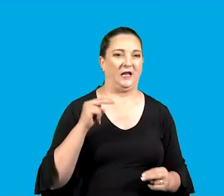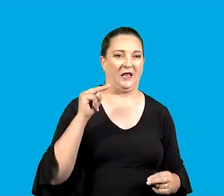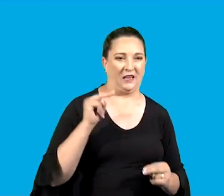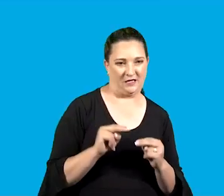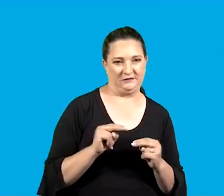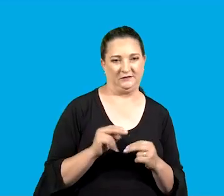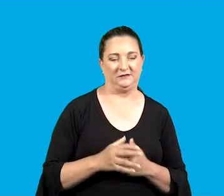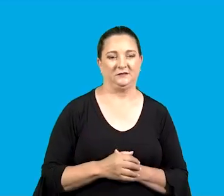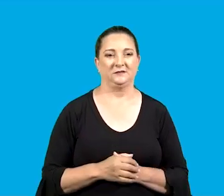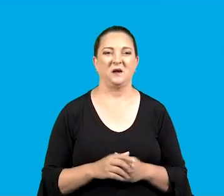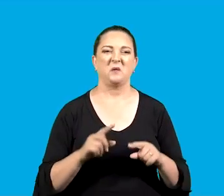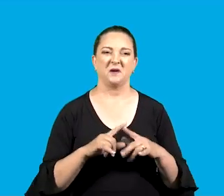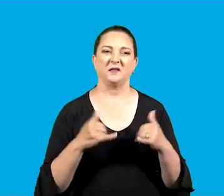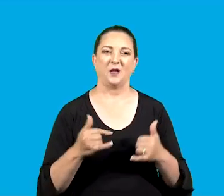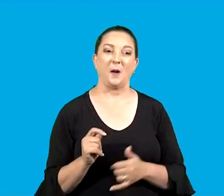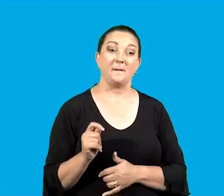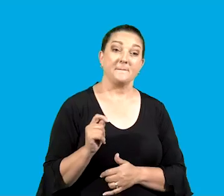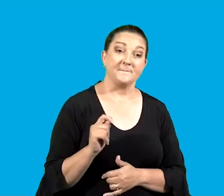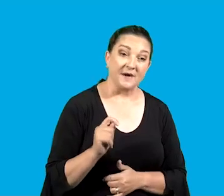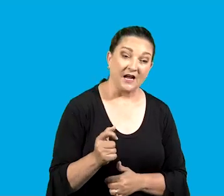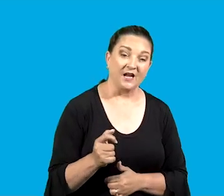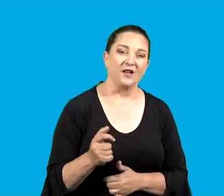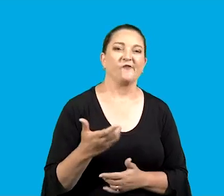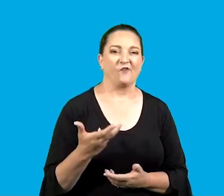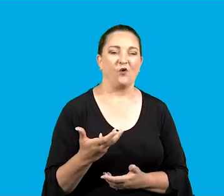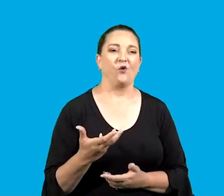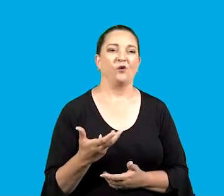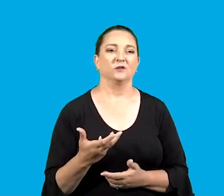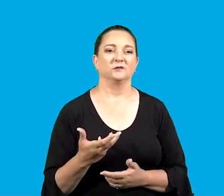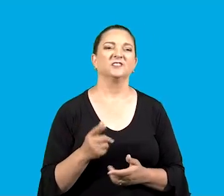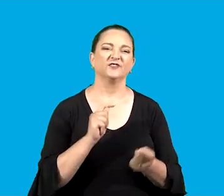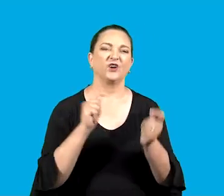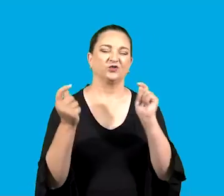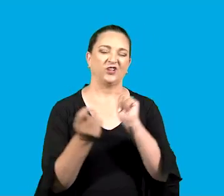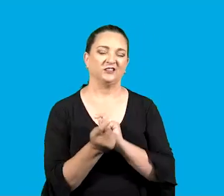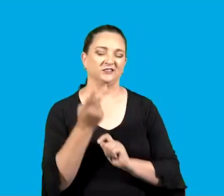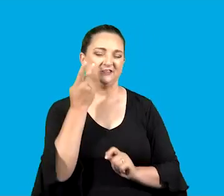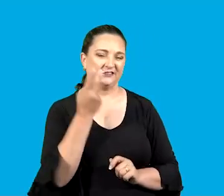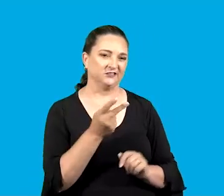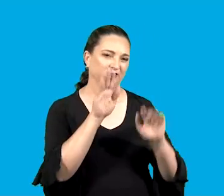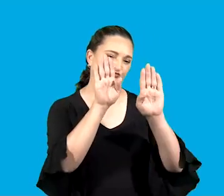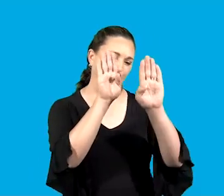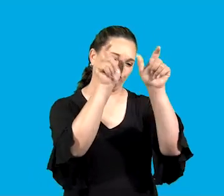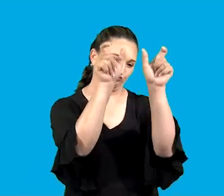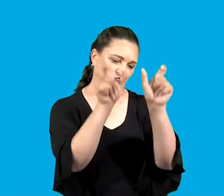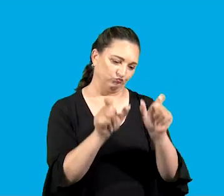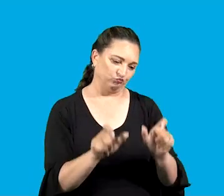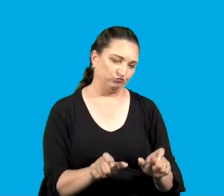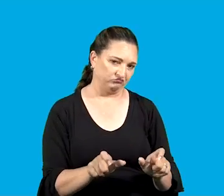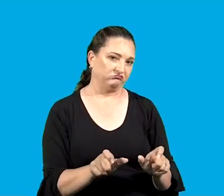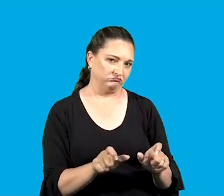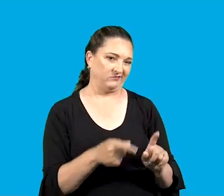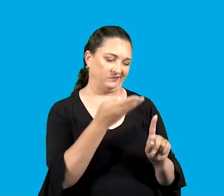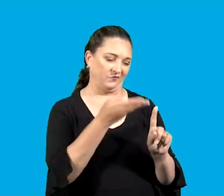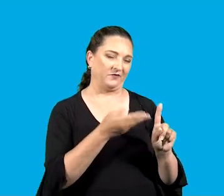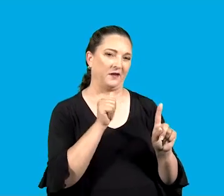the remainder is paying them on commission. That is one change that we can see that Adam has